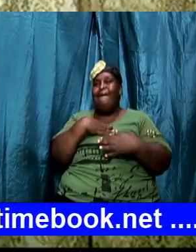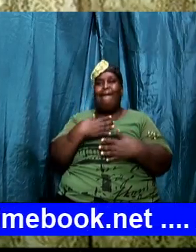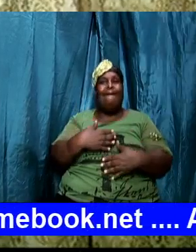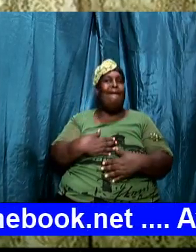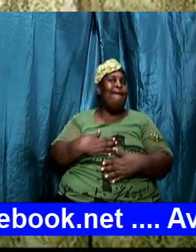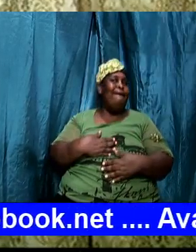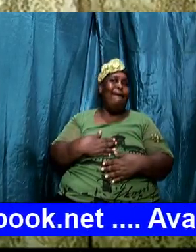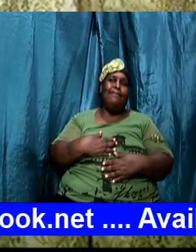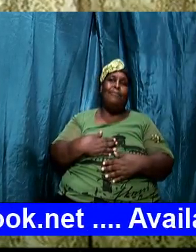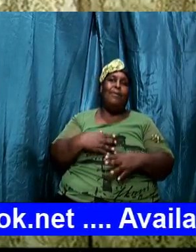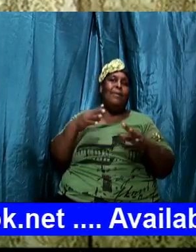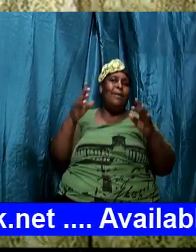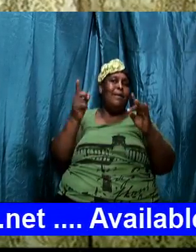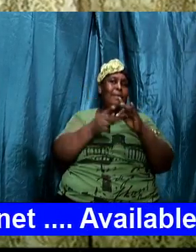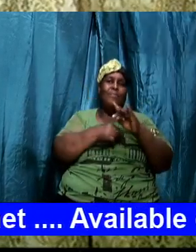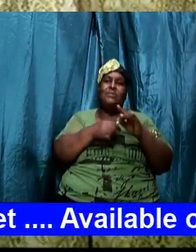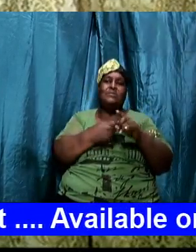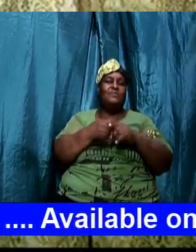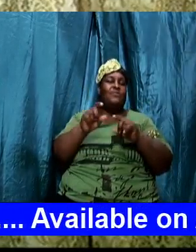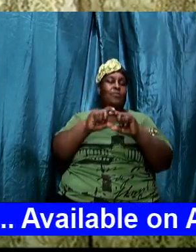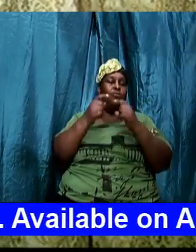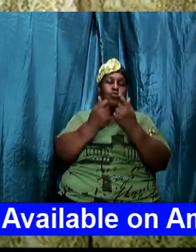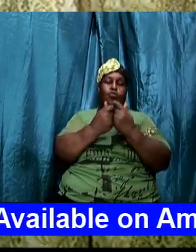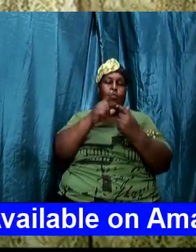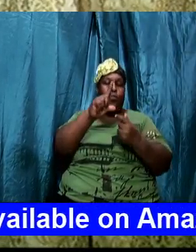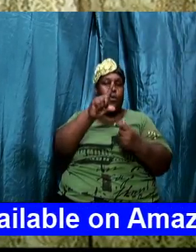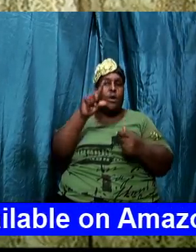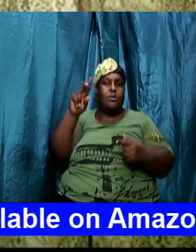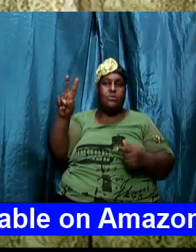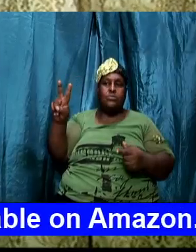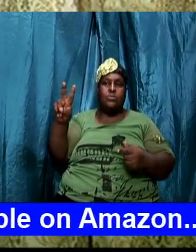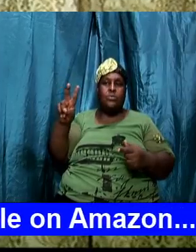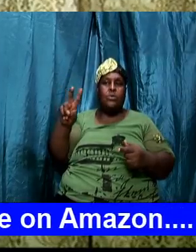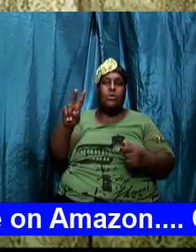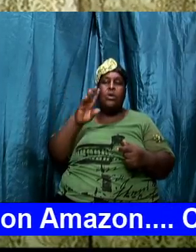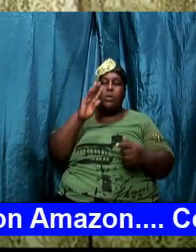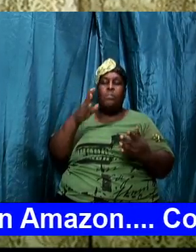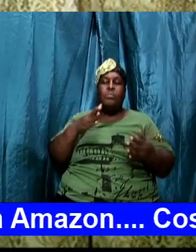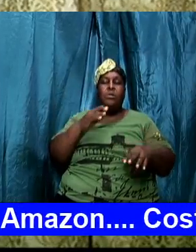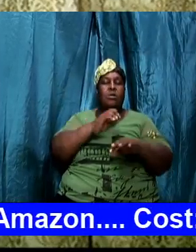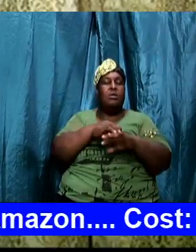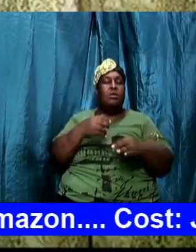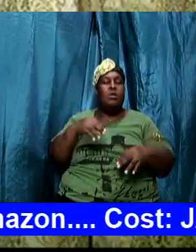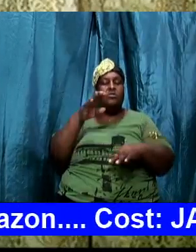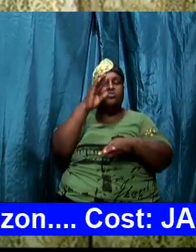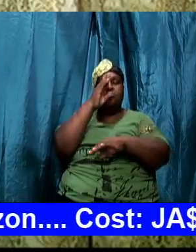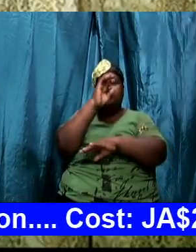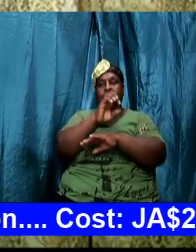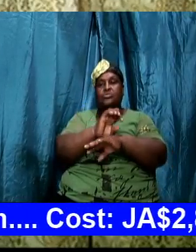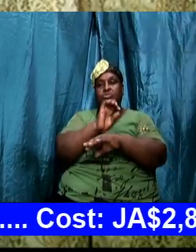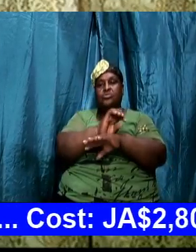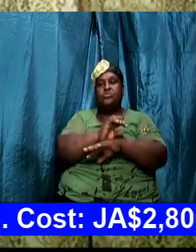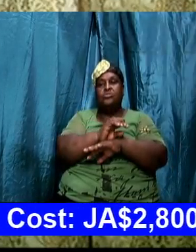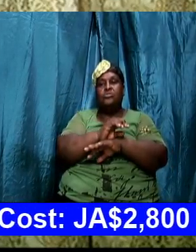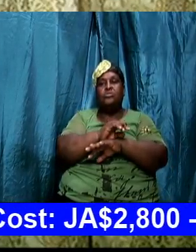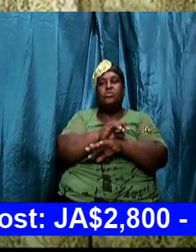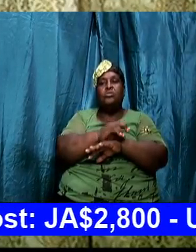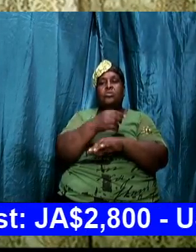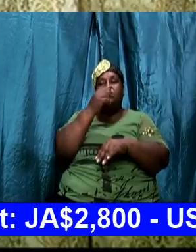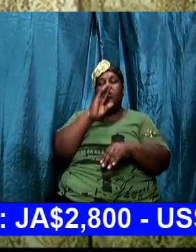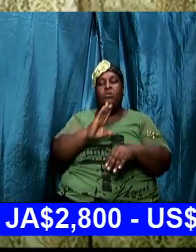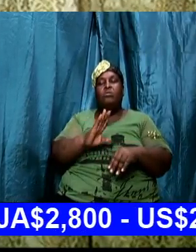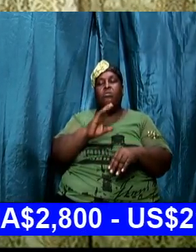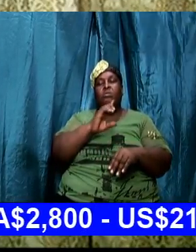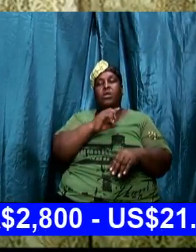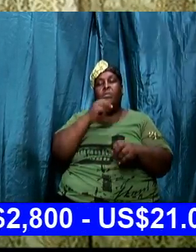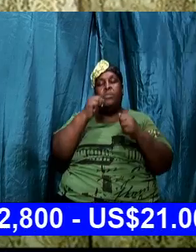from group 1 or group 2, you can just pick it up on Sunday. It will be at church, amen, for pick up and purchase. The Lord bless you.